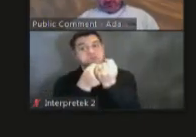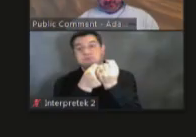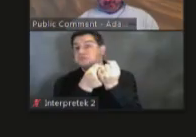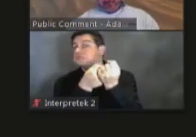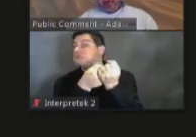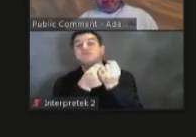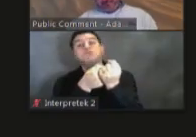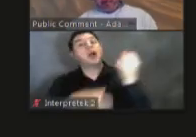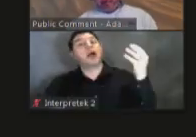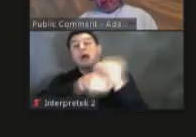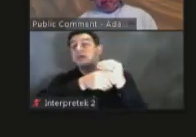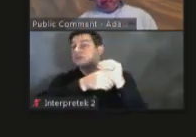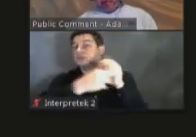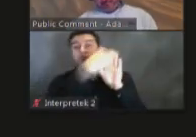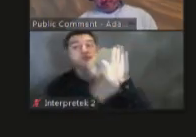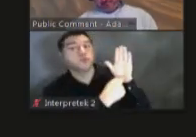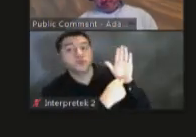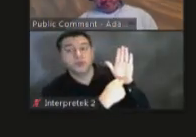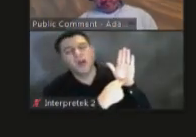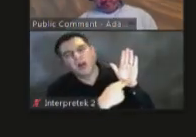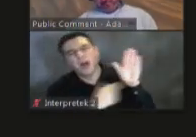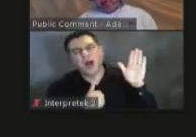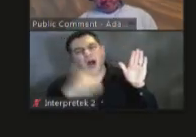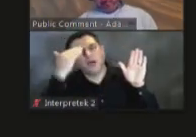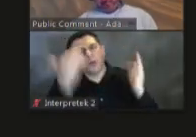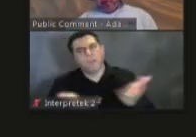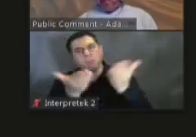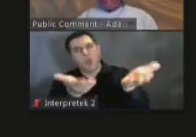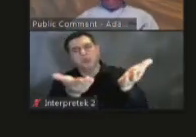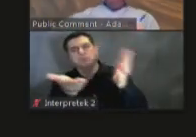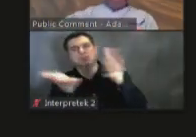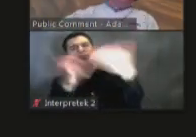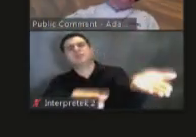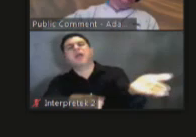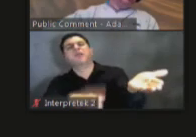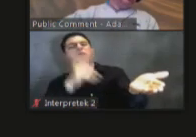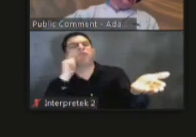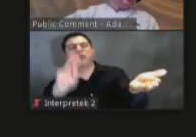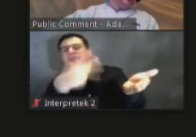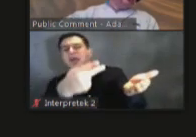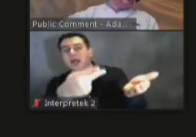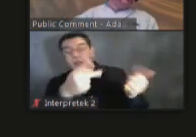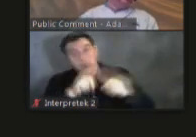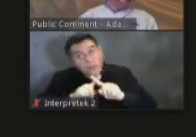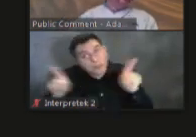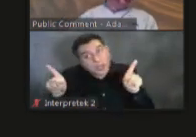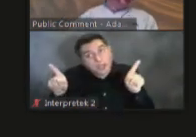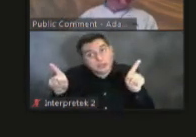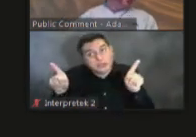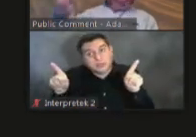for lack of a second, but I don't feel that additional mandates or restrictions from the City Commission are